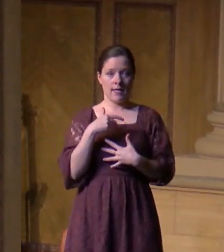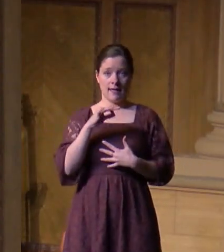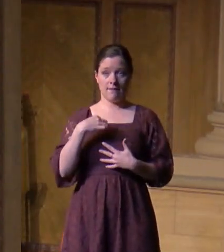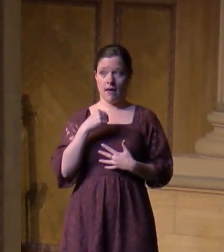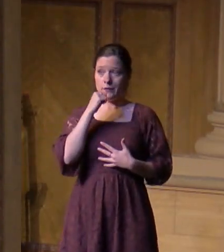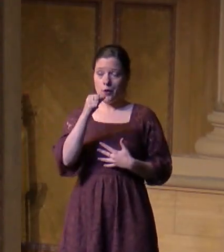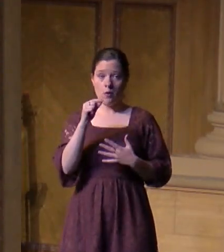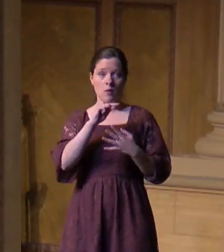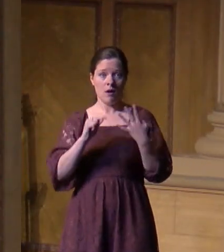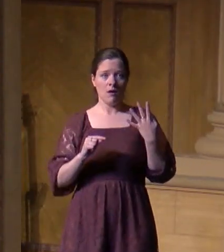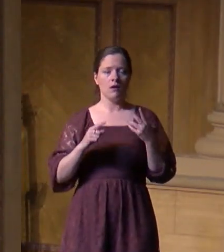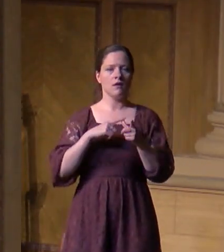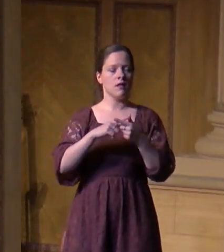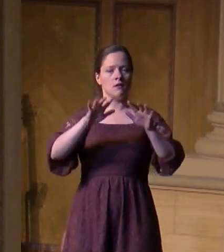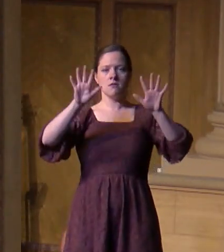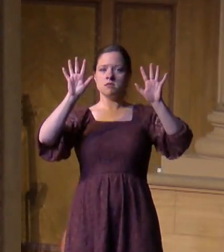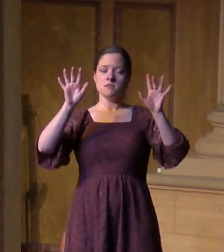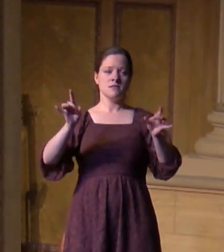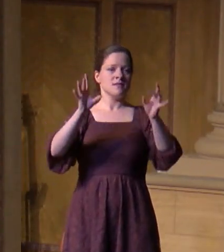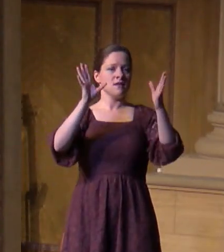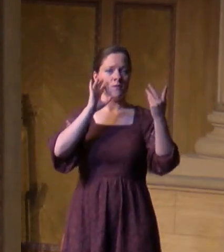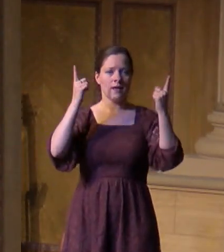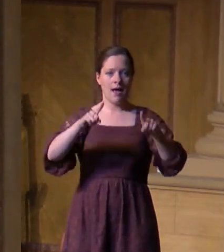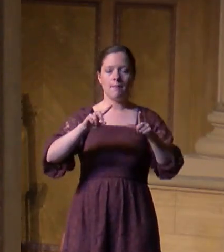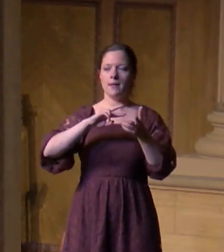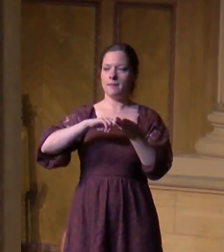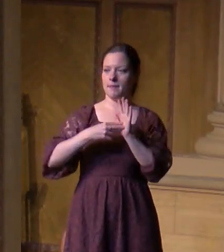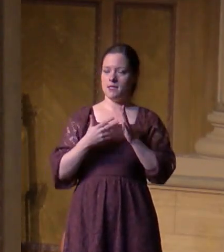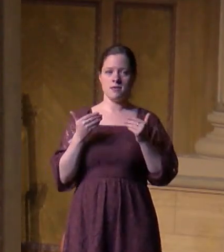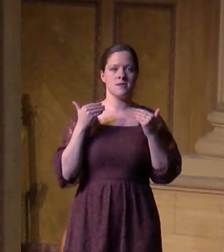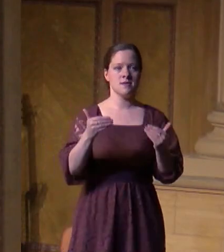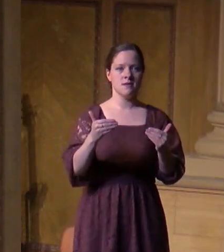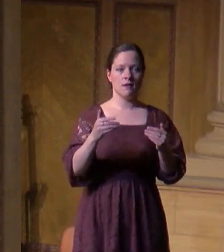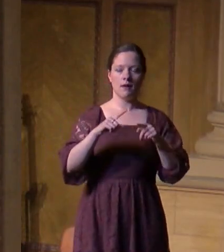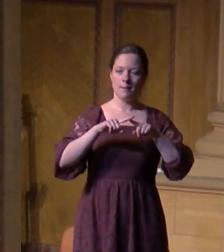way that we make big life altering decisions based on fear